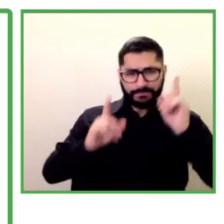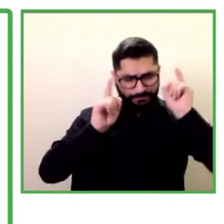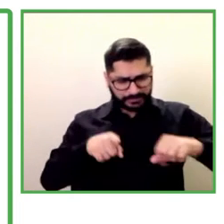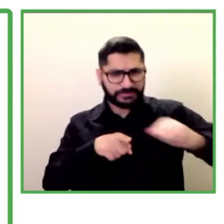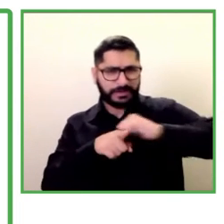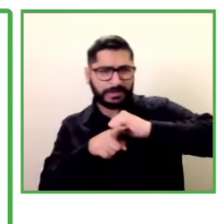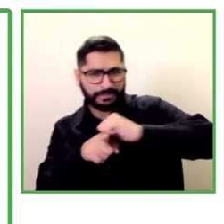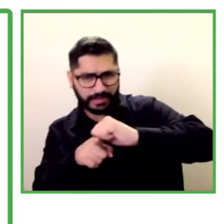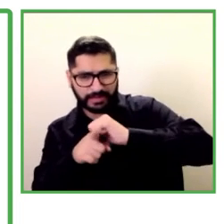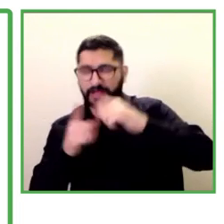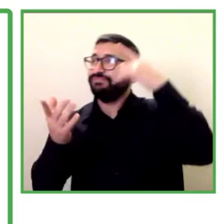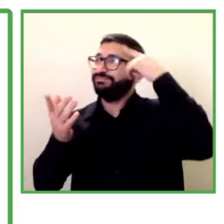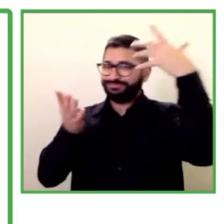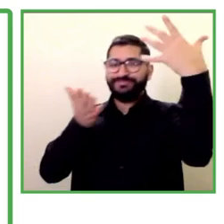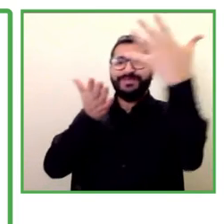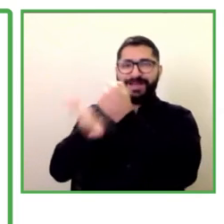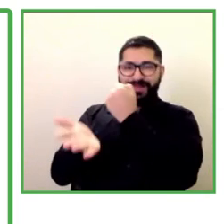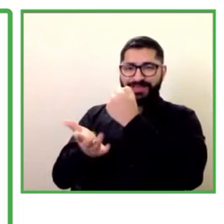companies.